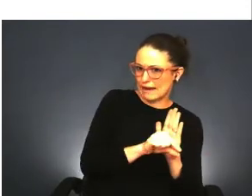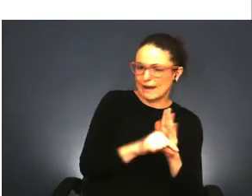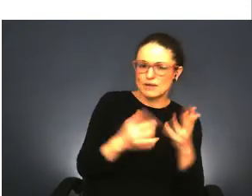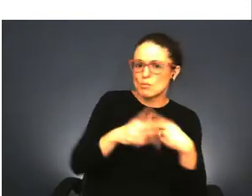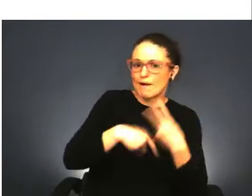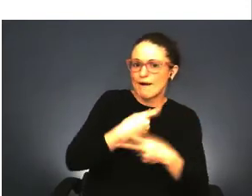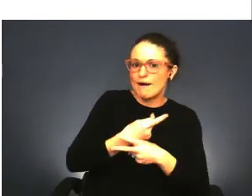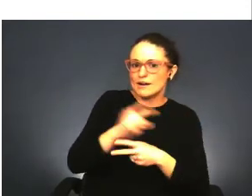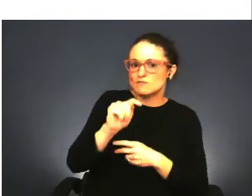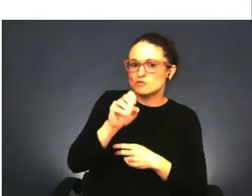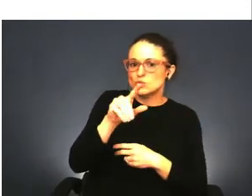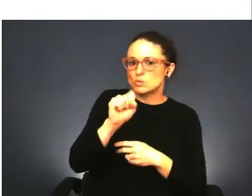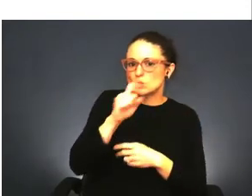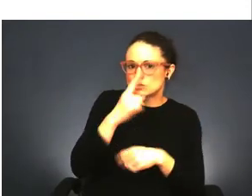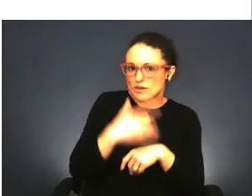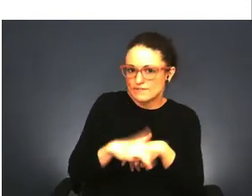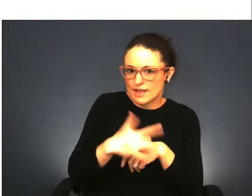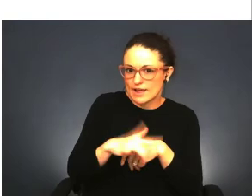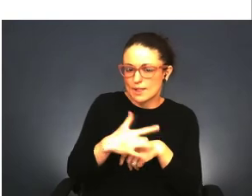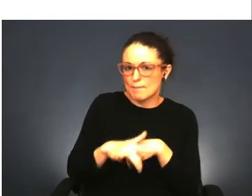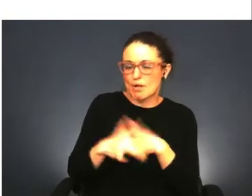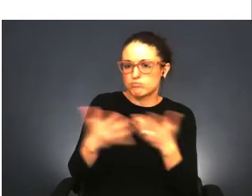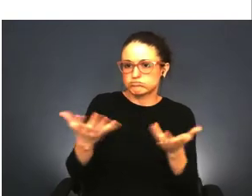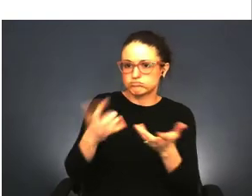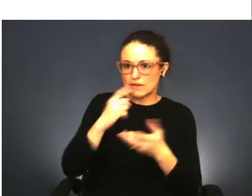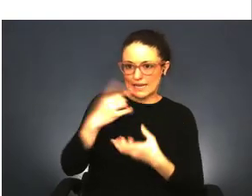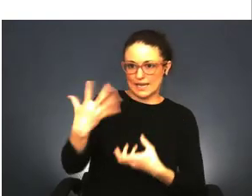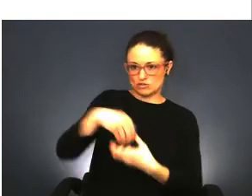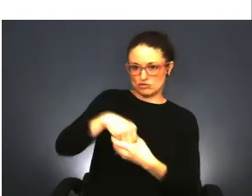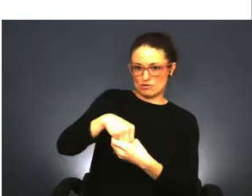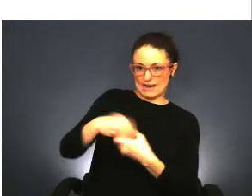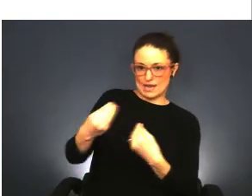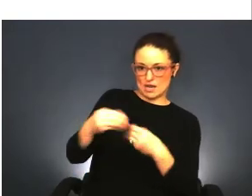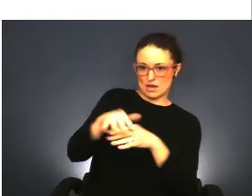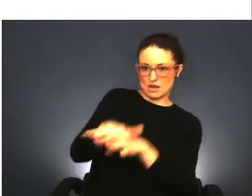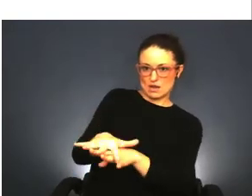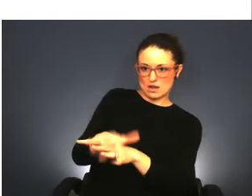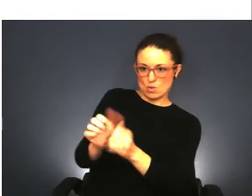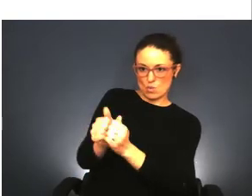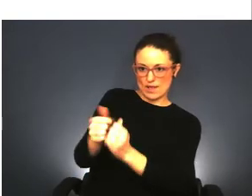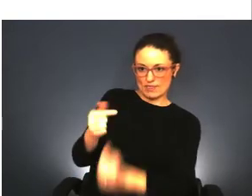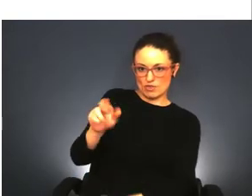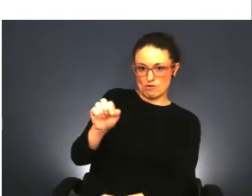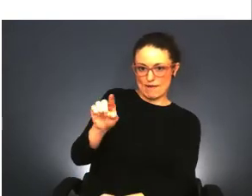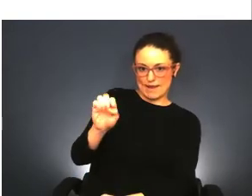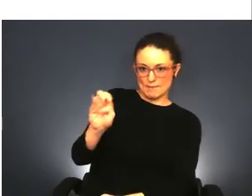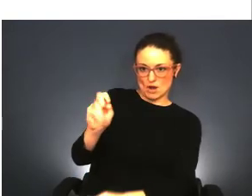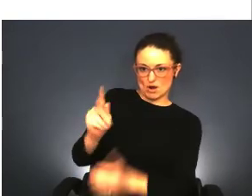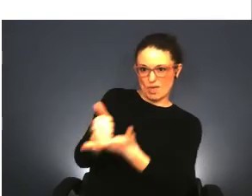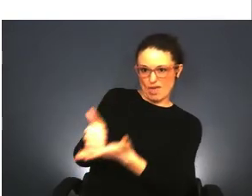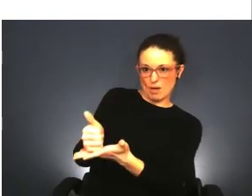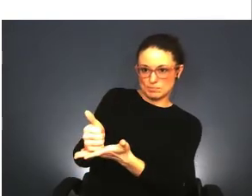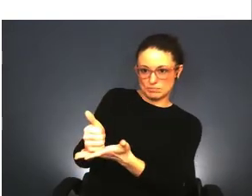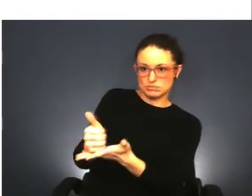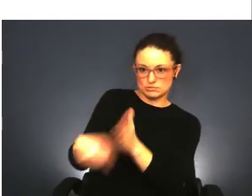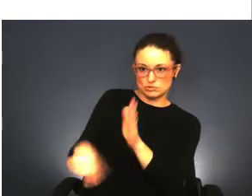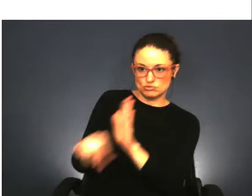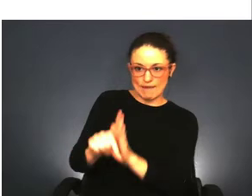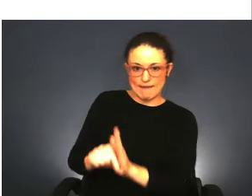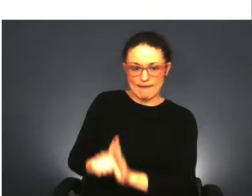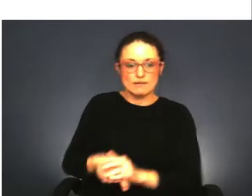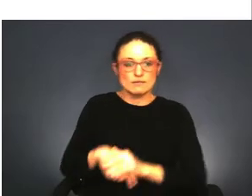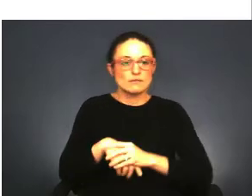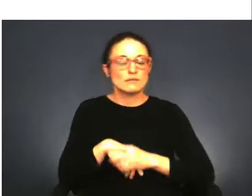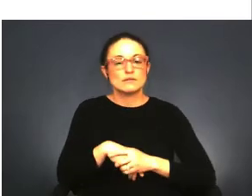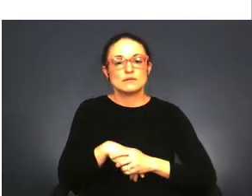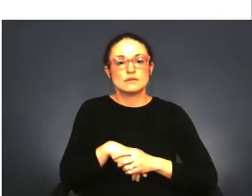you that are integrated with the gradebook to help you do grading. So the first thing that I like to share with people, and